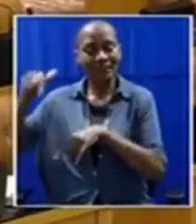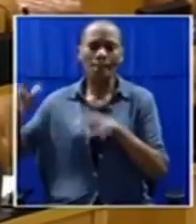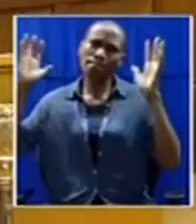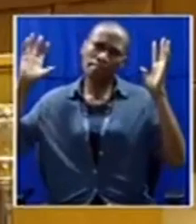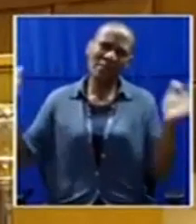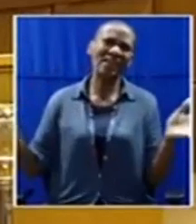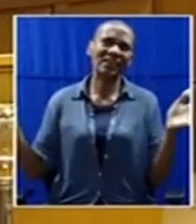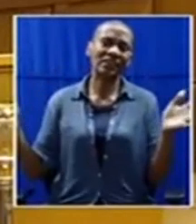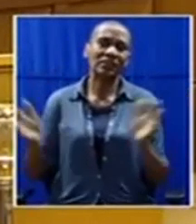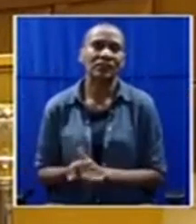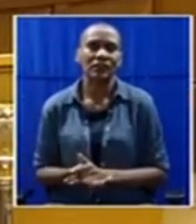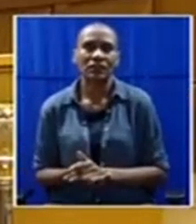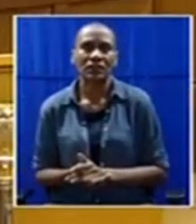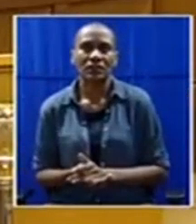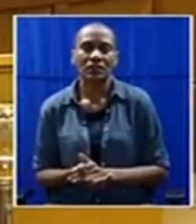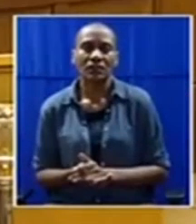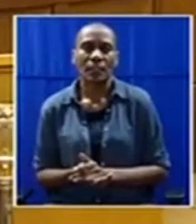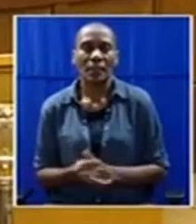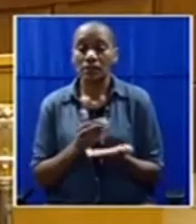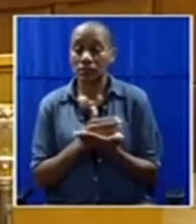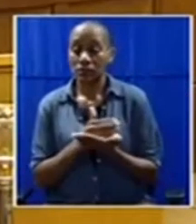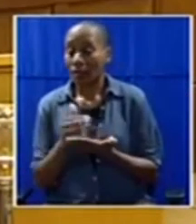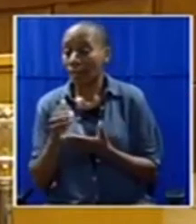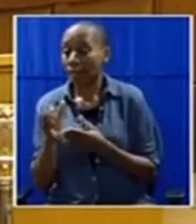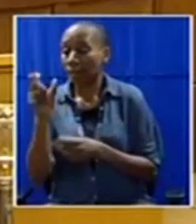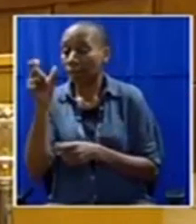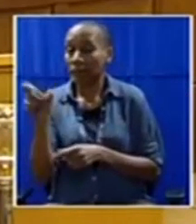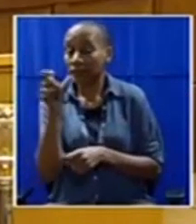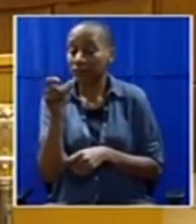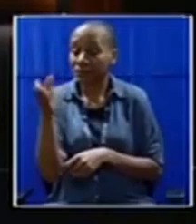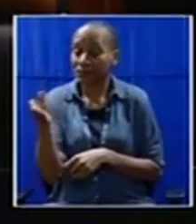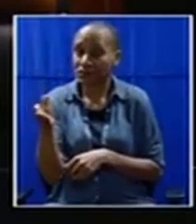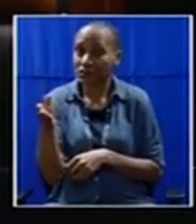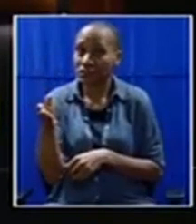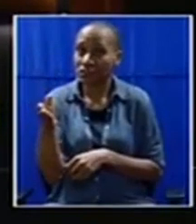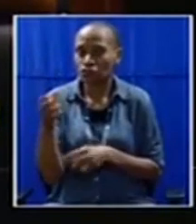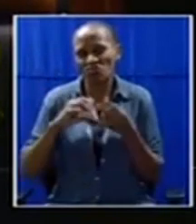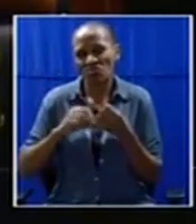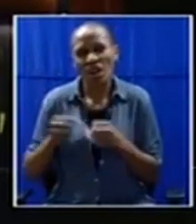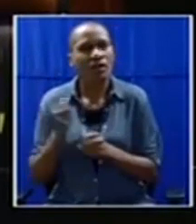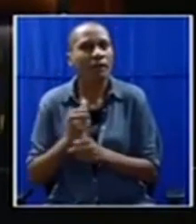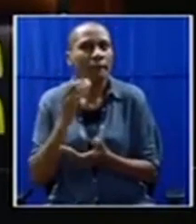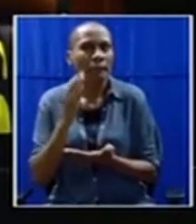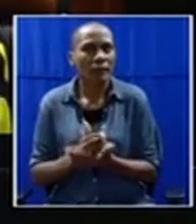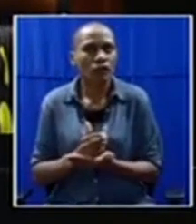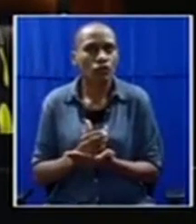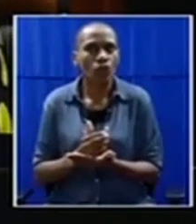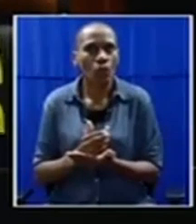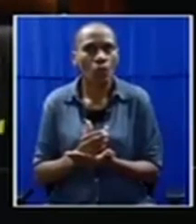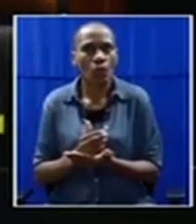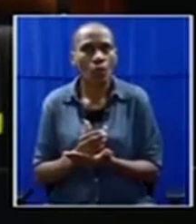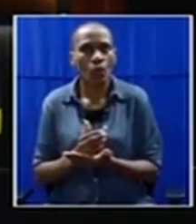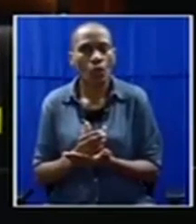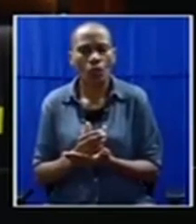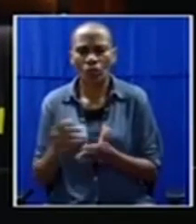is. Others have been able to ensure that they go to